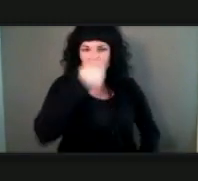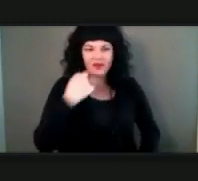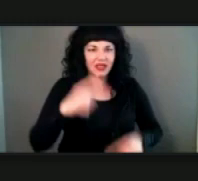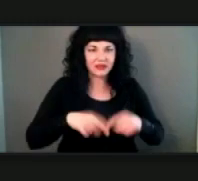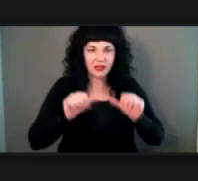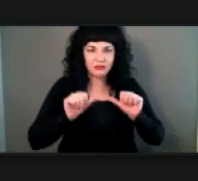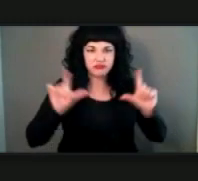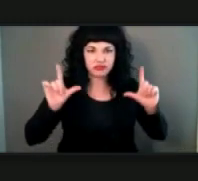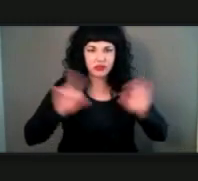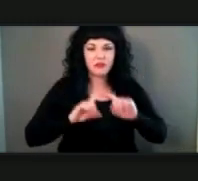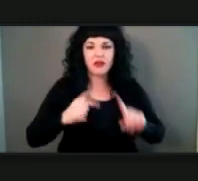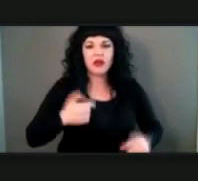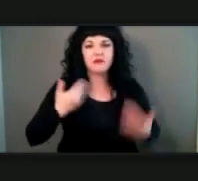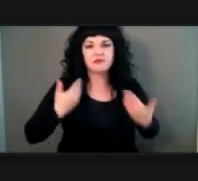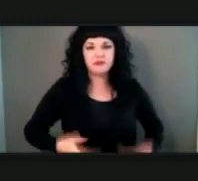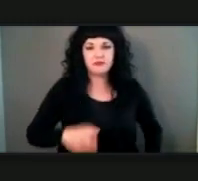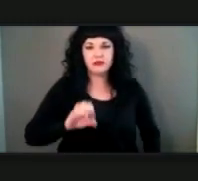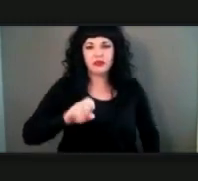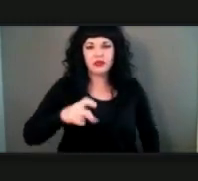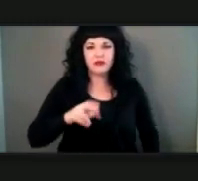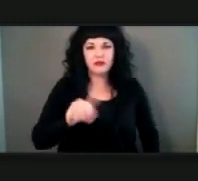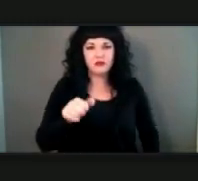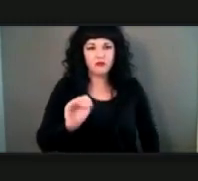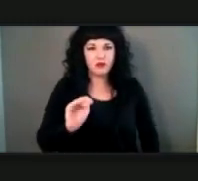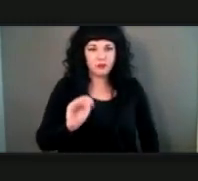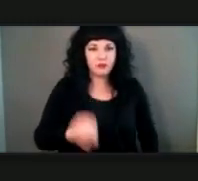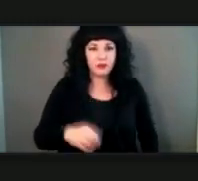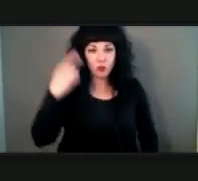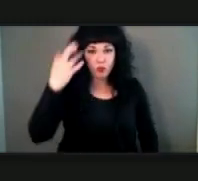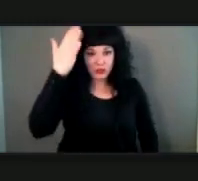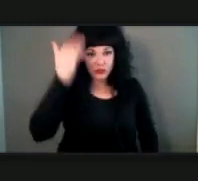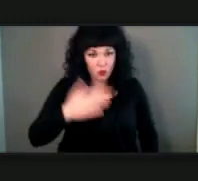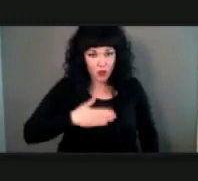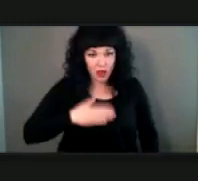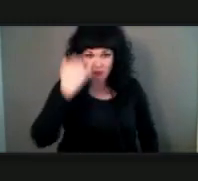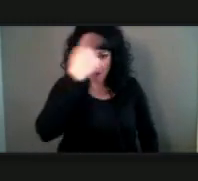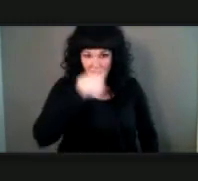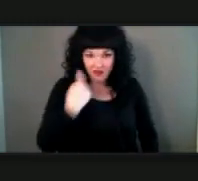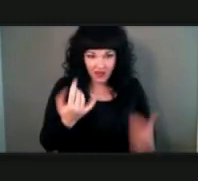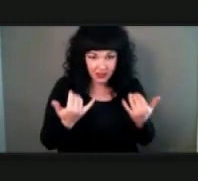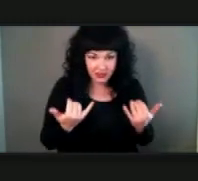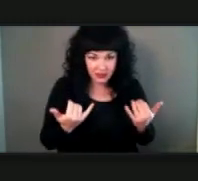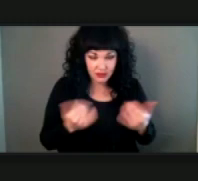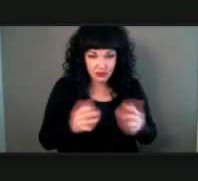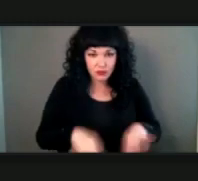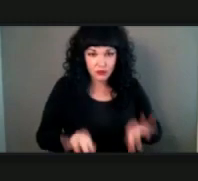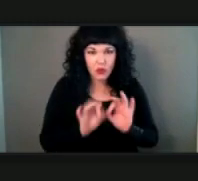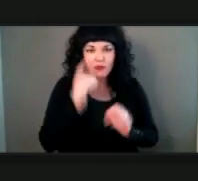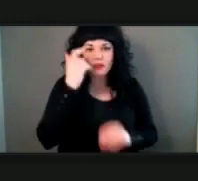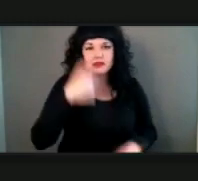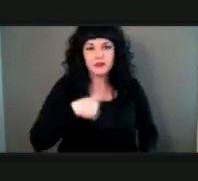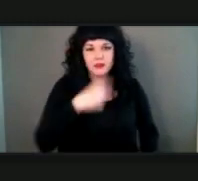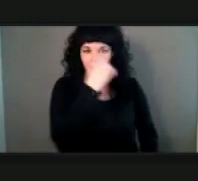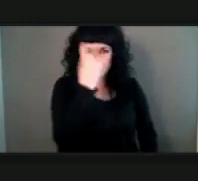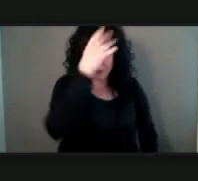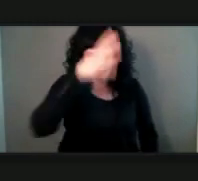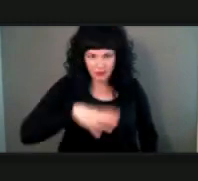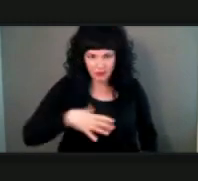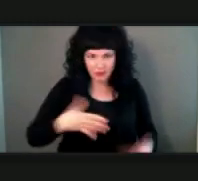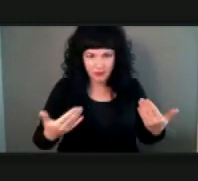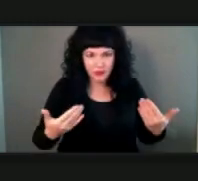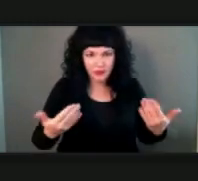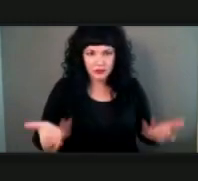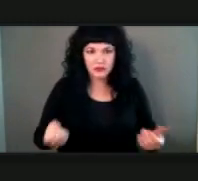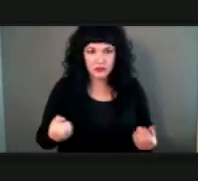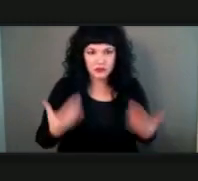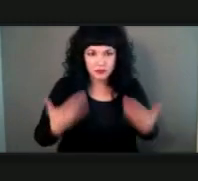Ephraim Clark, and the reason that my face matters more today is because I am a Black man, along with being a Black mentor and a Black